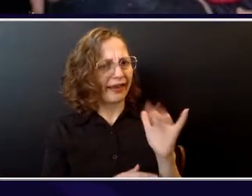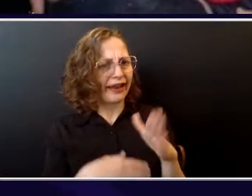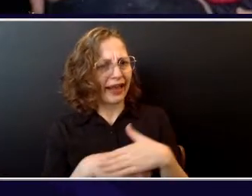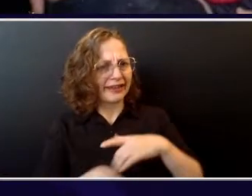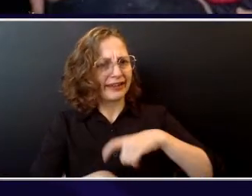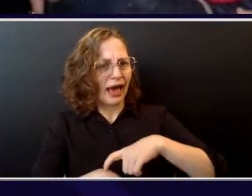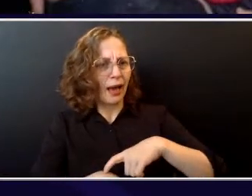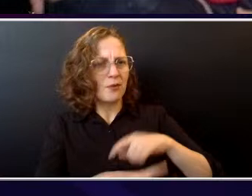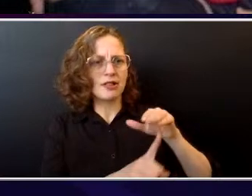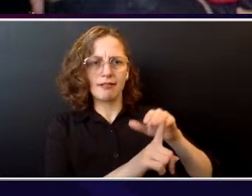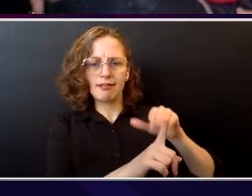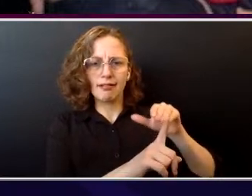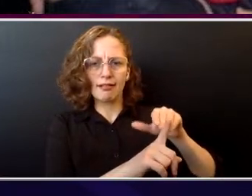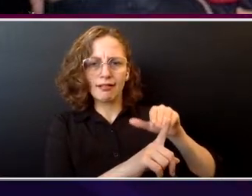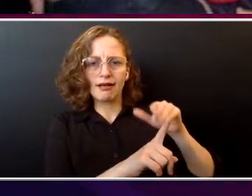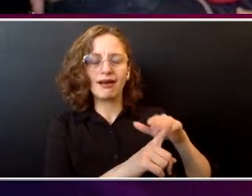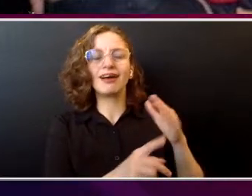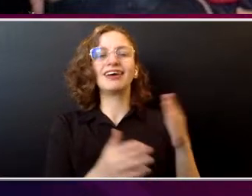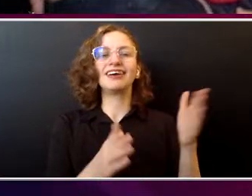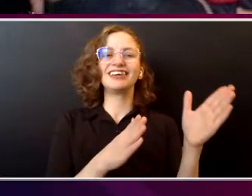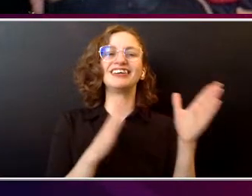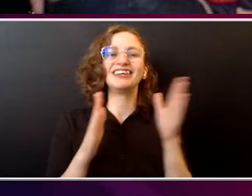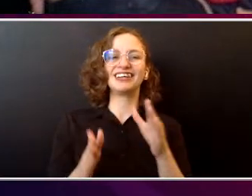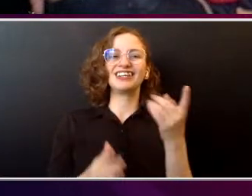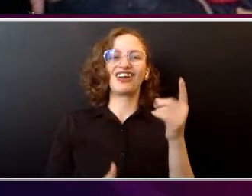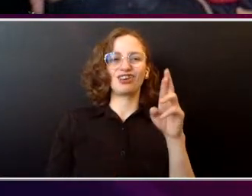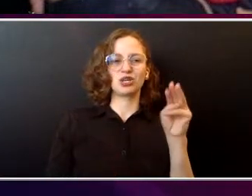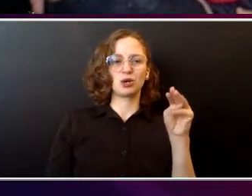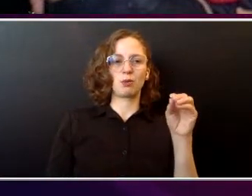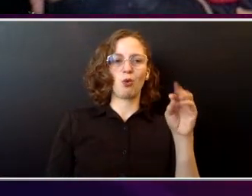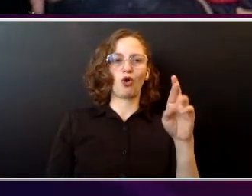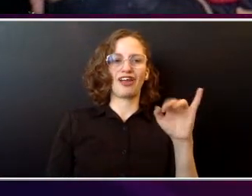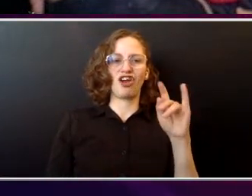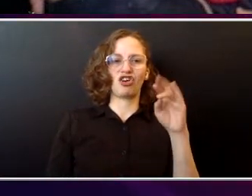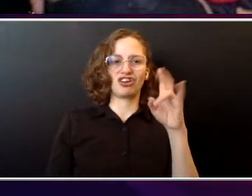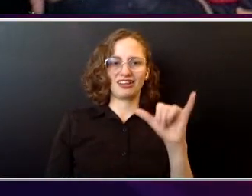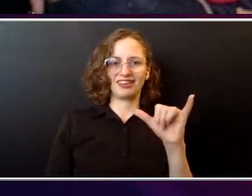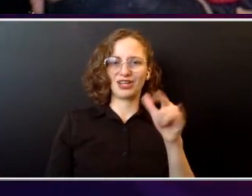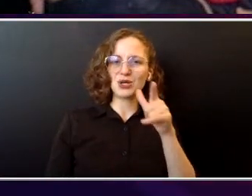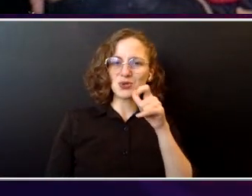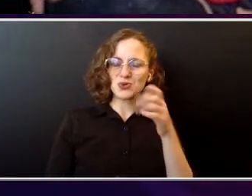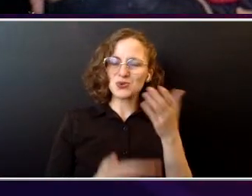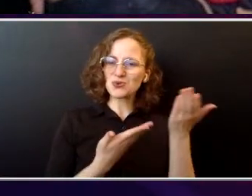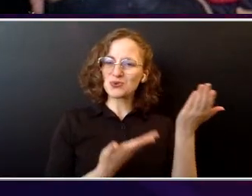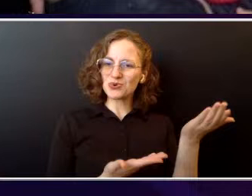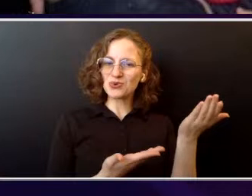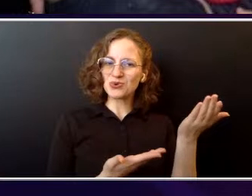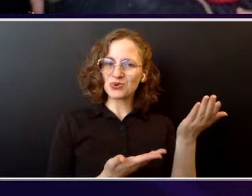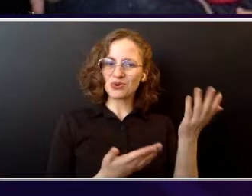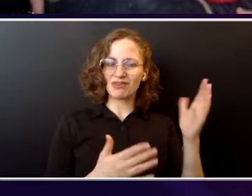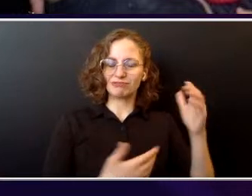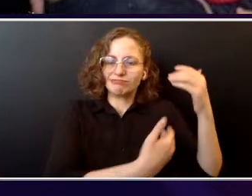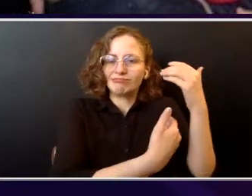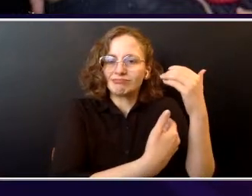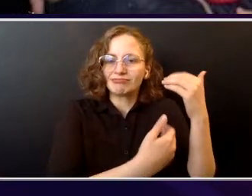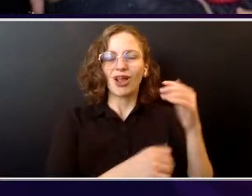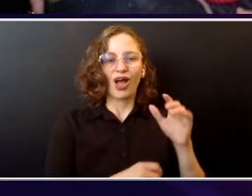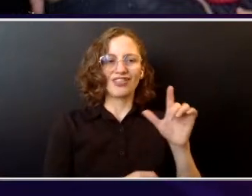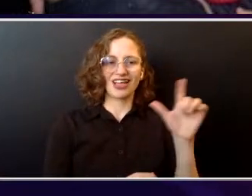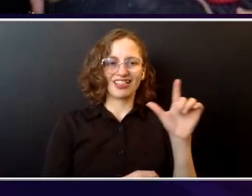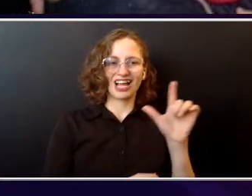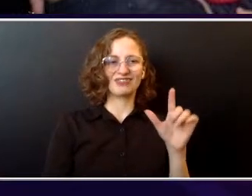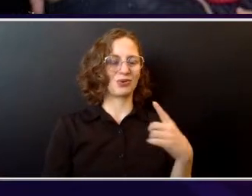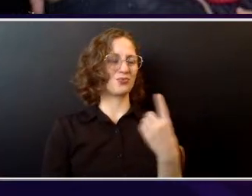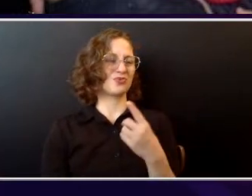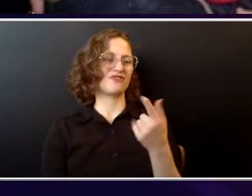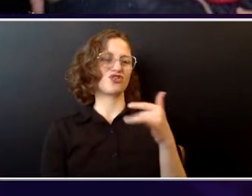Ashley. Dr. Moriarty, tell us about these pictures. Who is in your arms on the picture on the left? That's one of our grandchildren. That's my